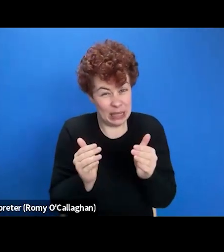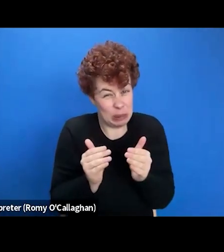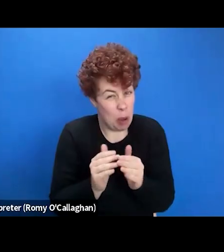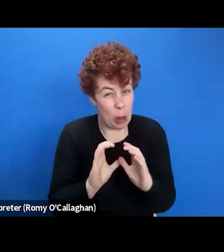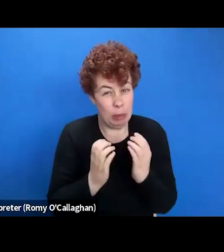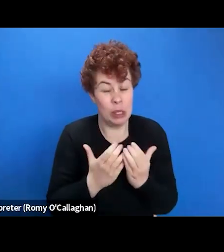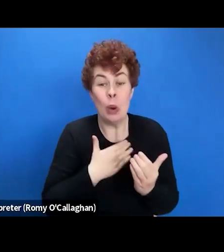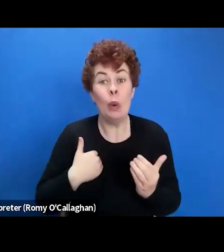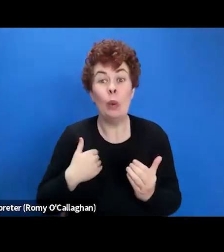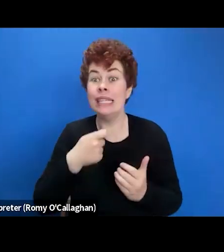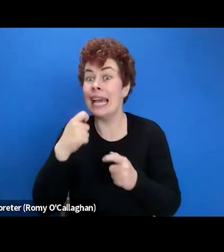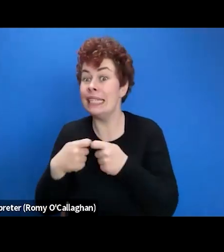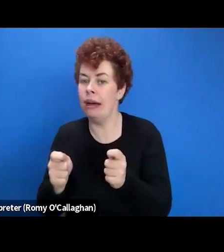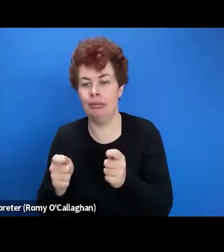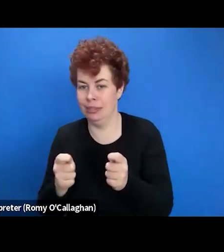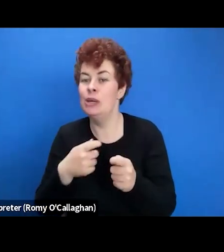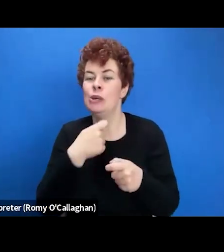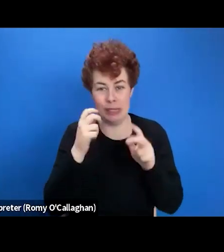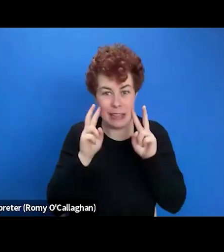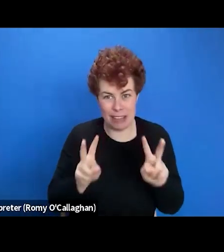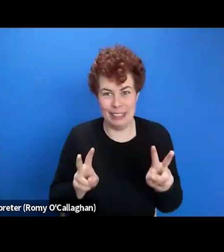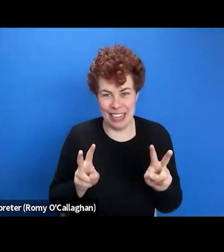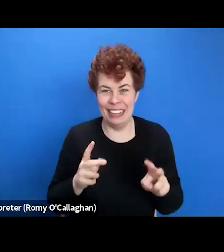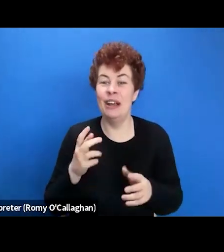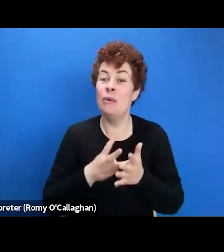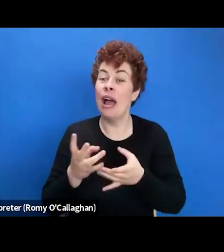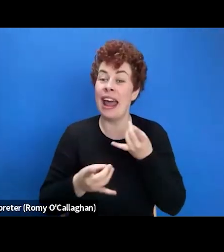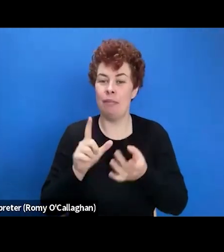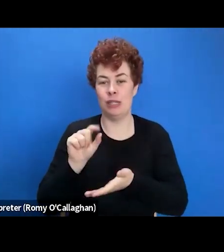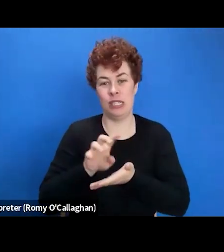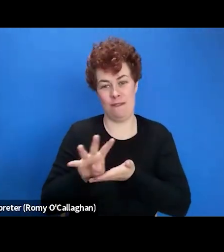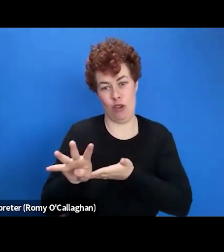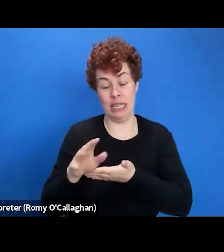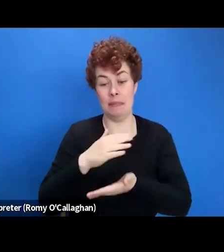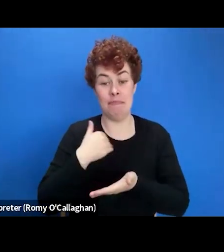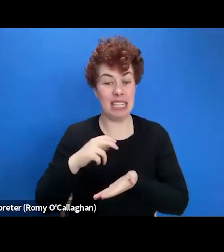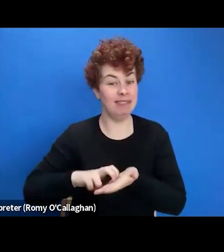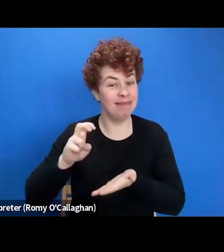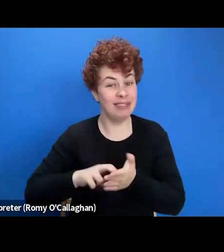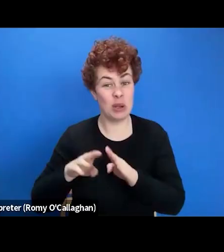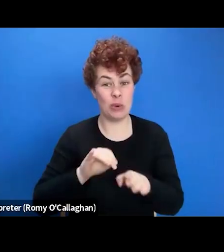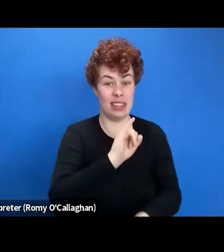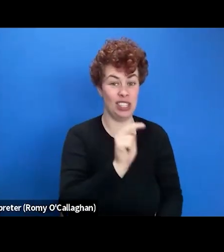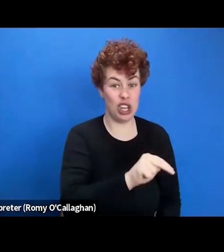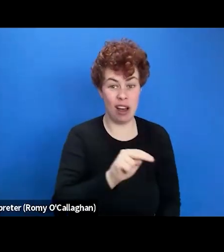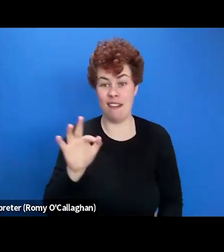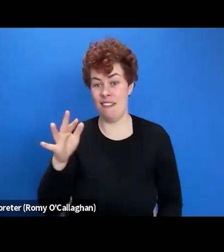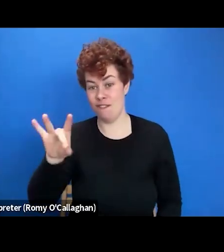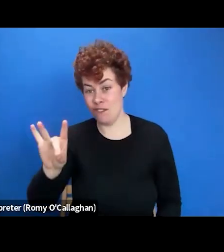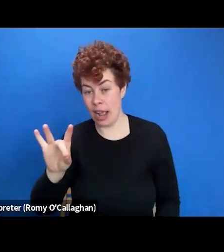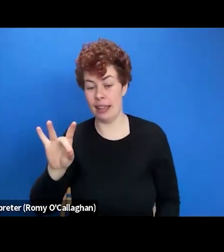as a village for sure in 2014. I'm really delighted to be here with John and Frank because it